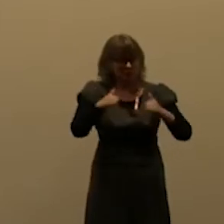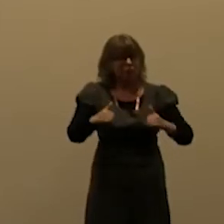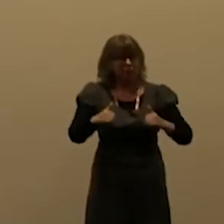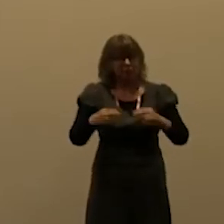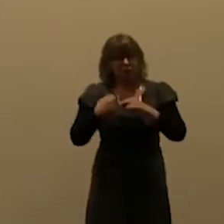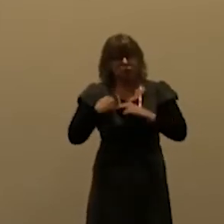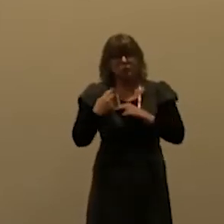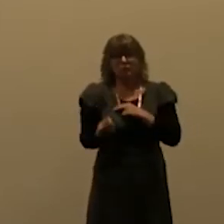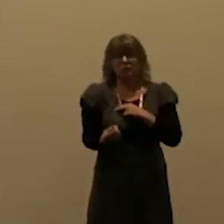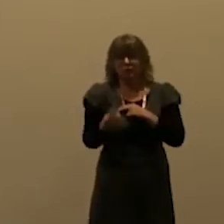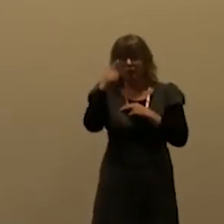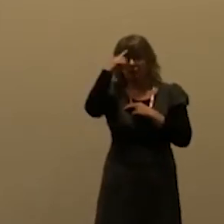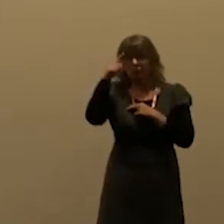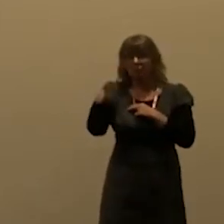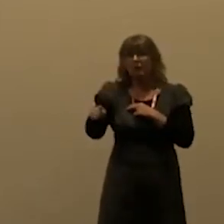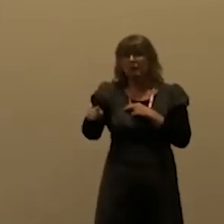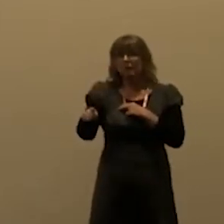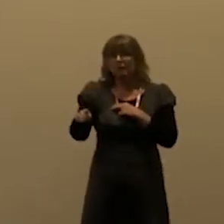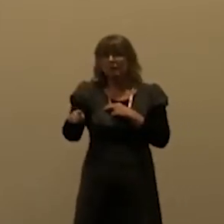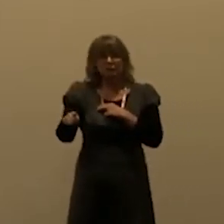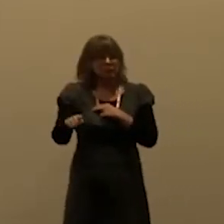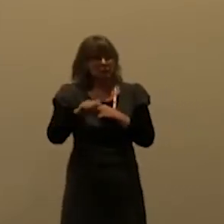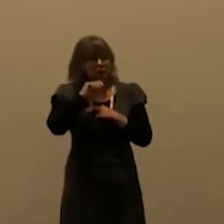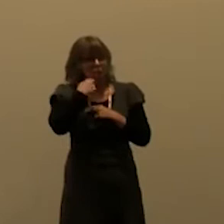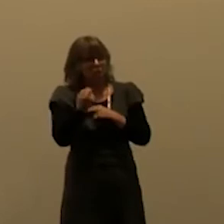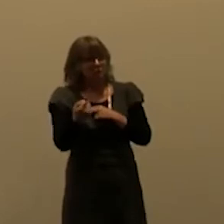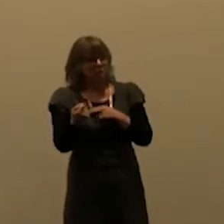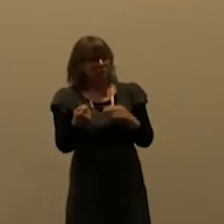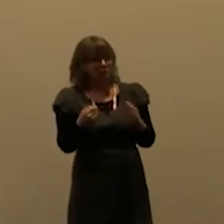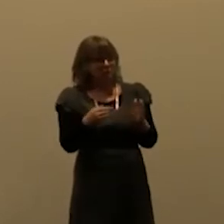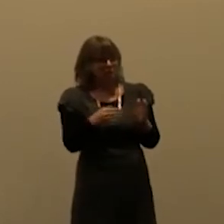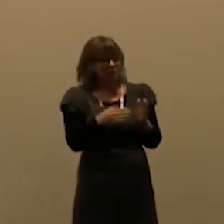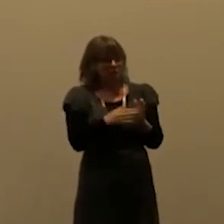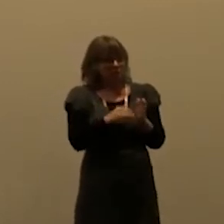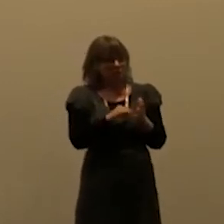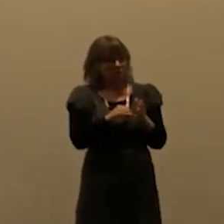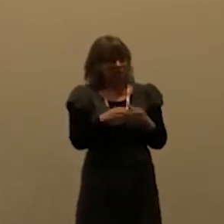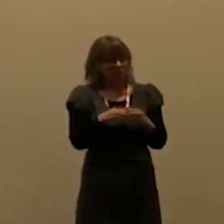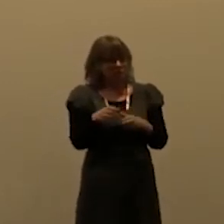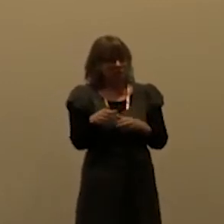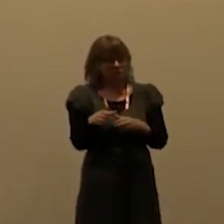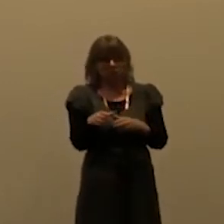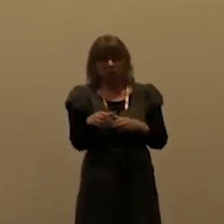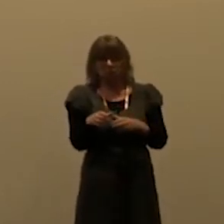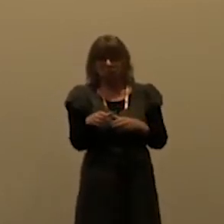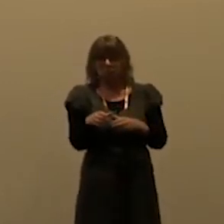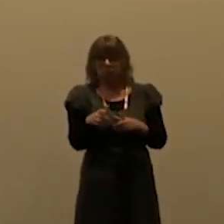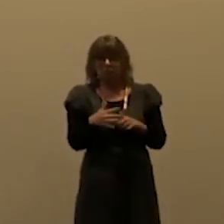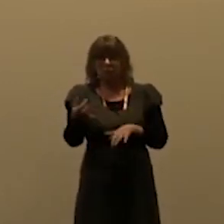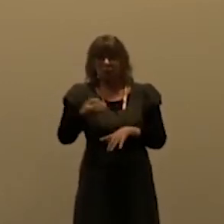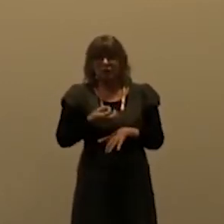duty, really, or a separation. No, I wouldn't go for that, is the thing. I probably wouldn't go for that one. And